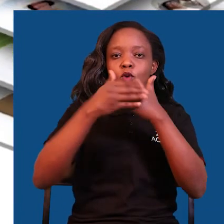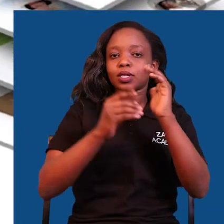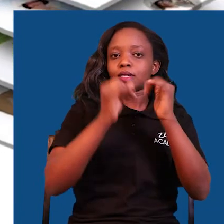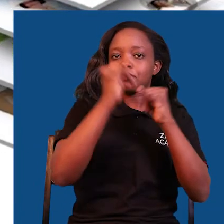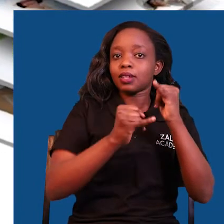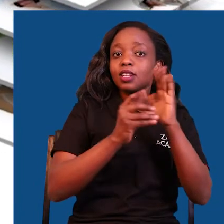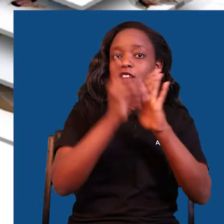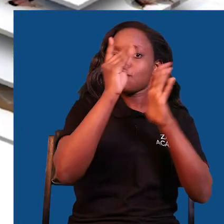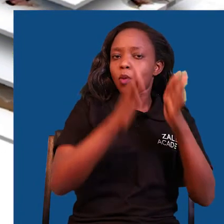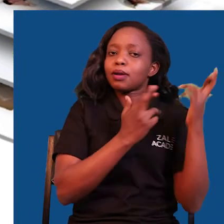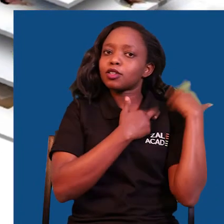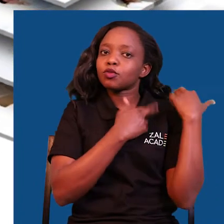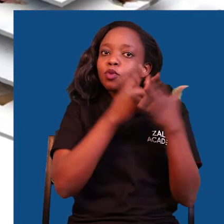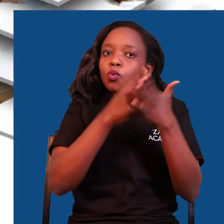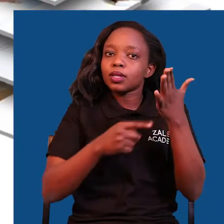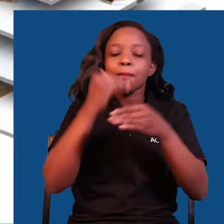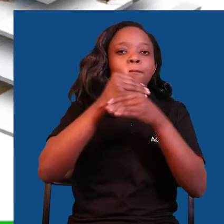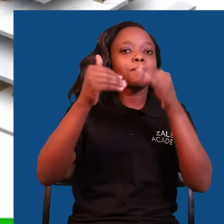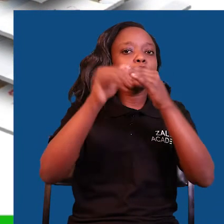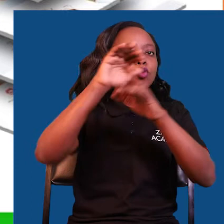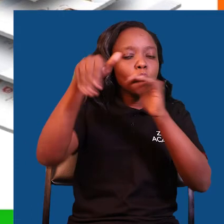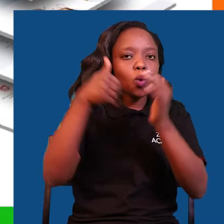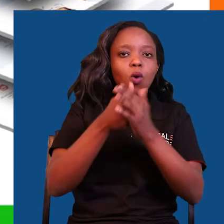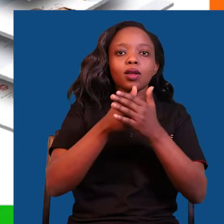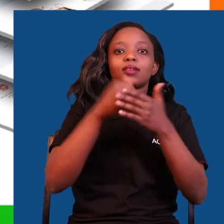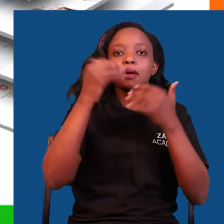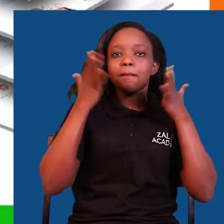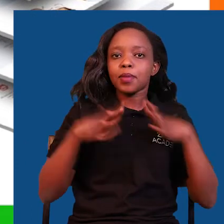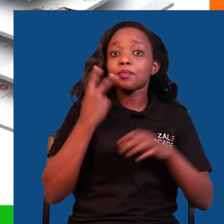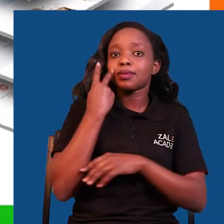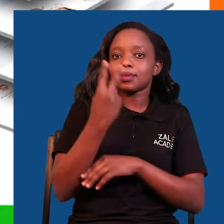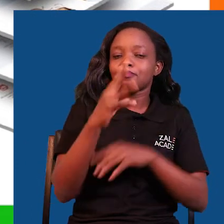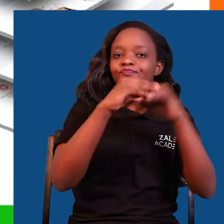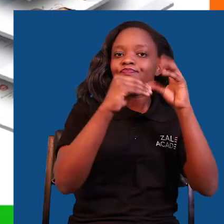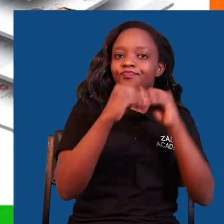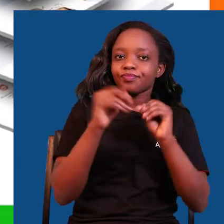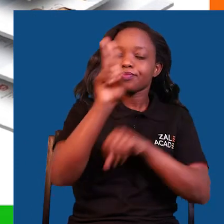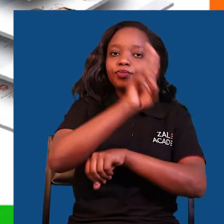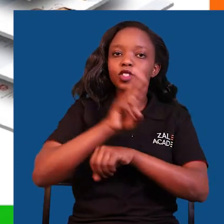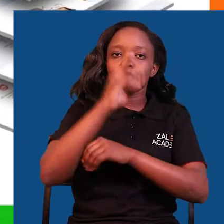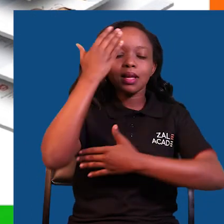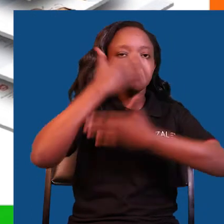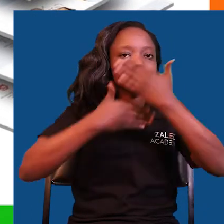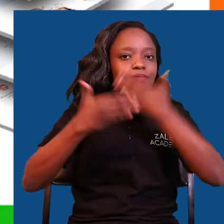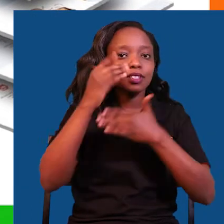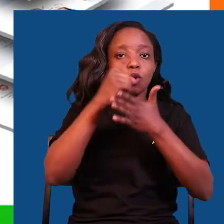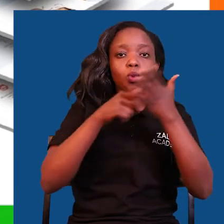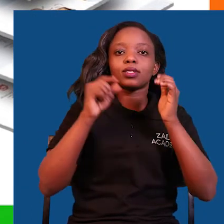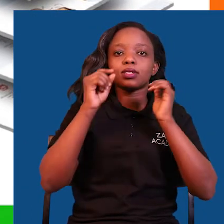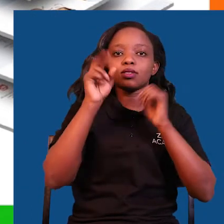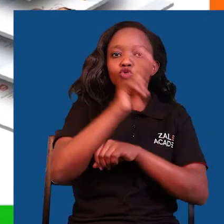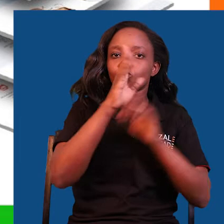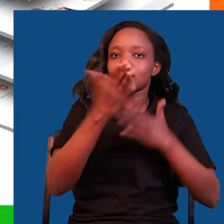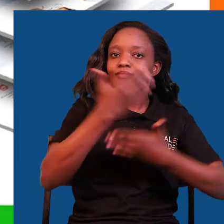front-end developer is responsible for building all the visible parts of the application. They create the user interface, what the